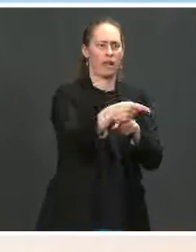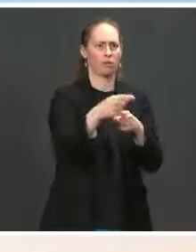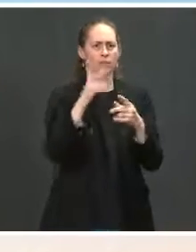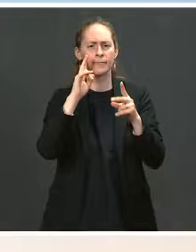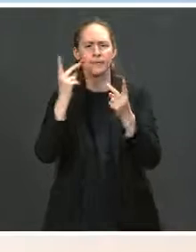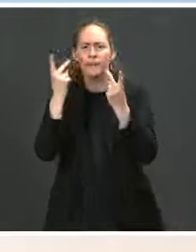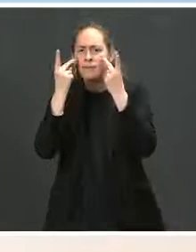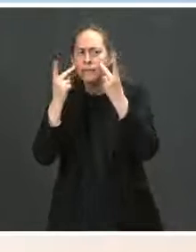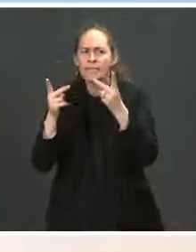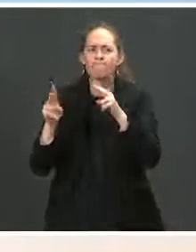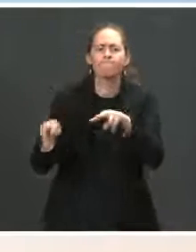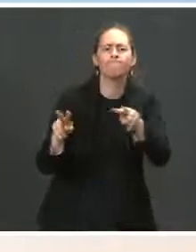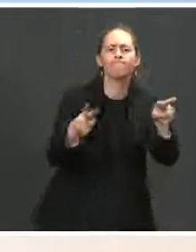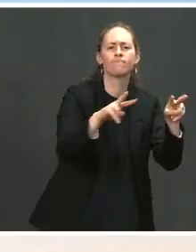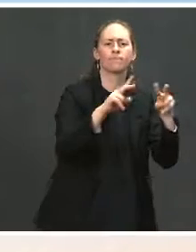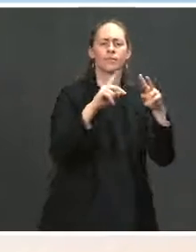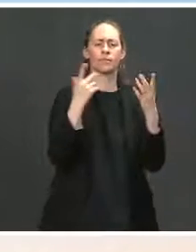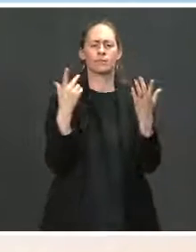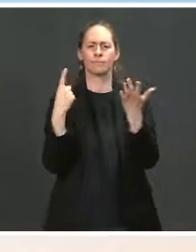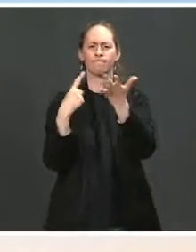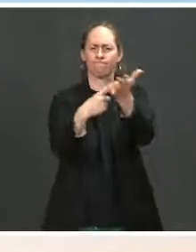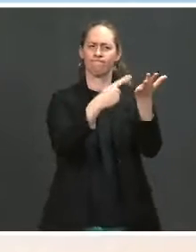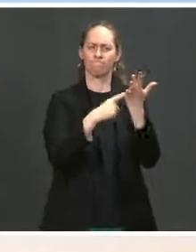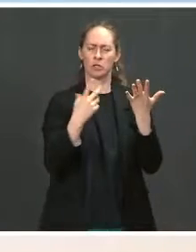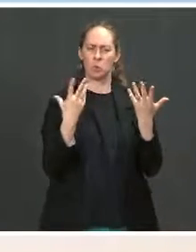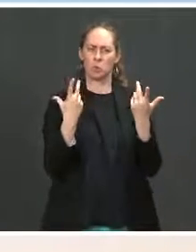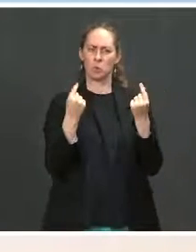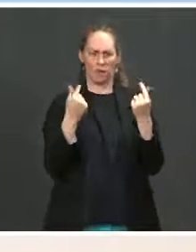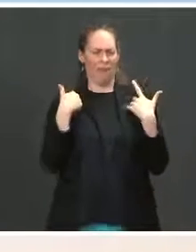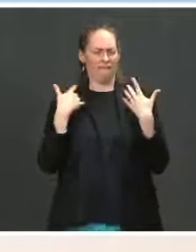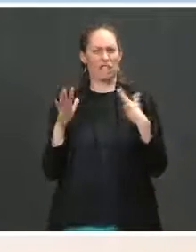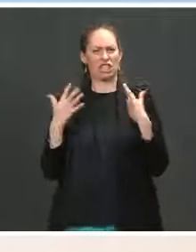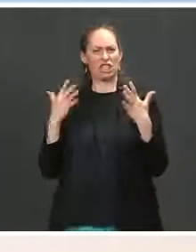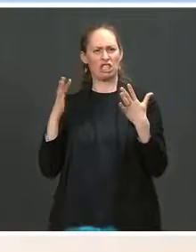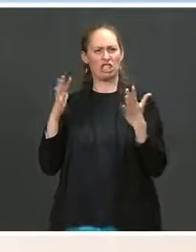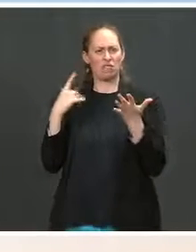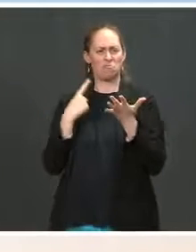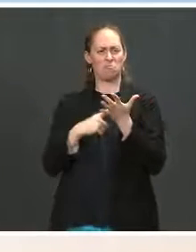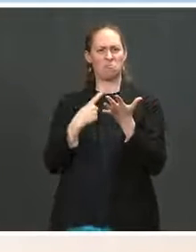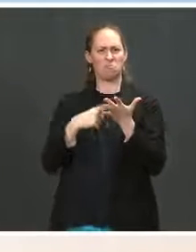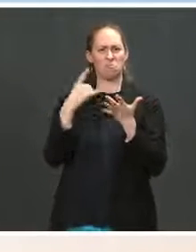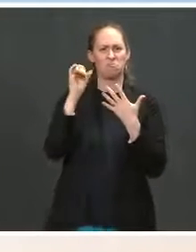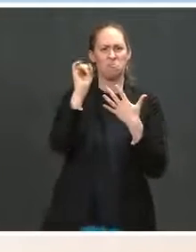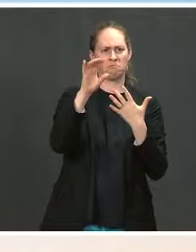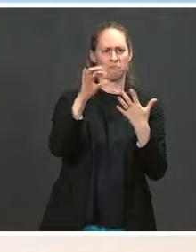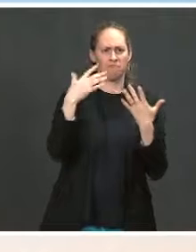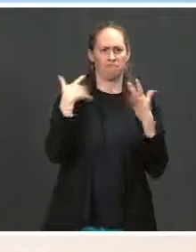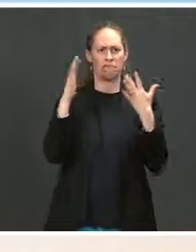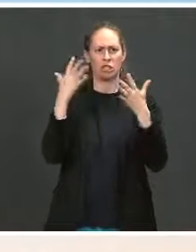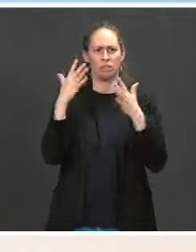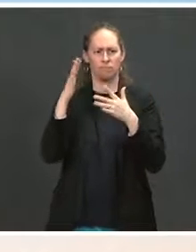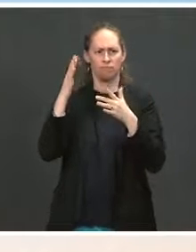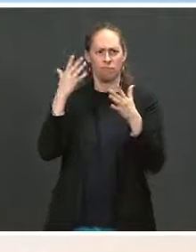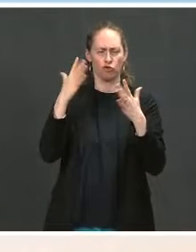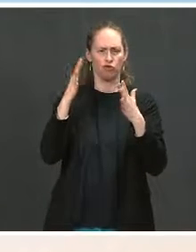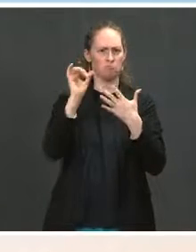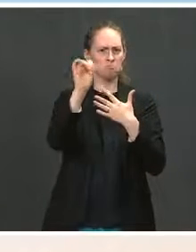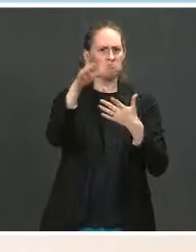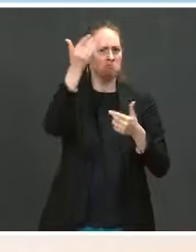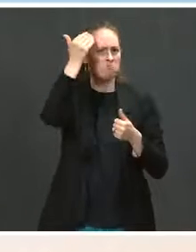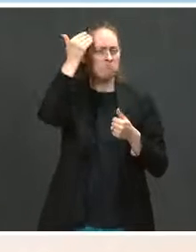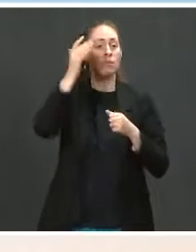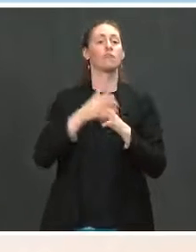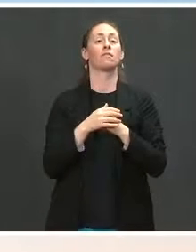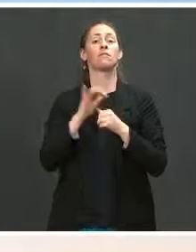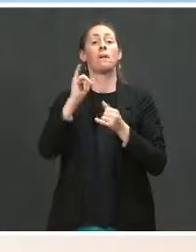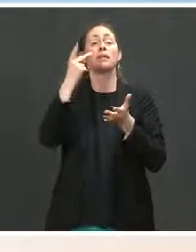in the region. And obviously she's had discussions that have been read out as well with some leaders in the region. Secretary of Homeland Security